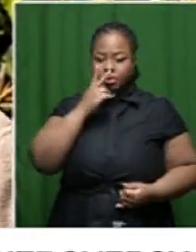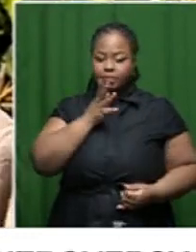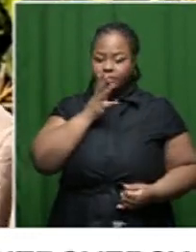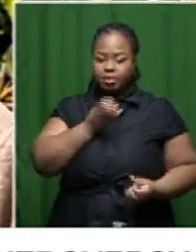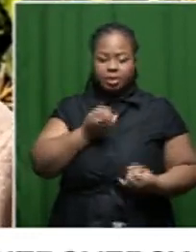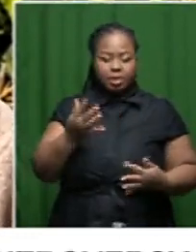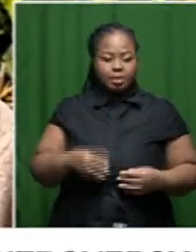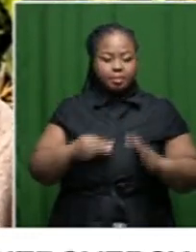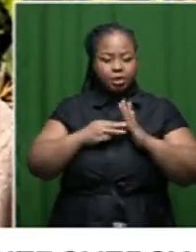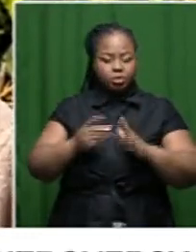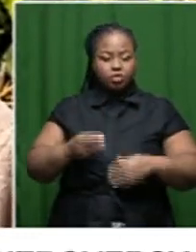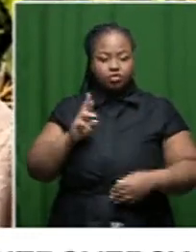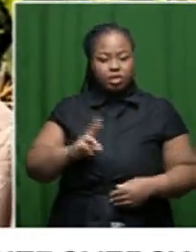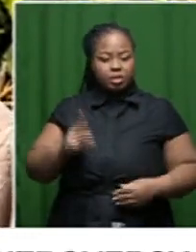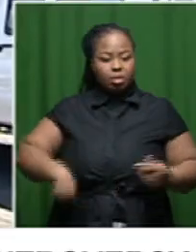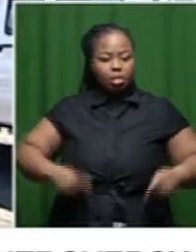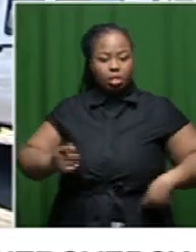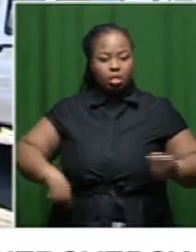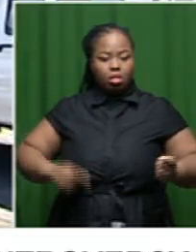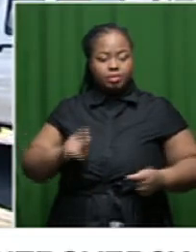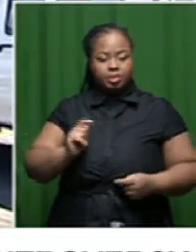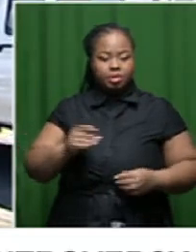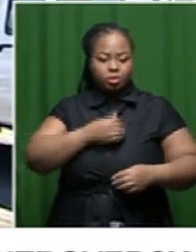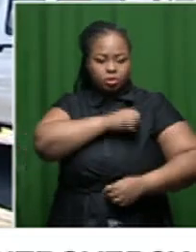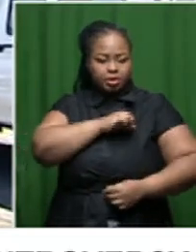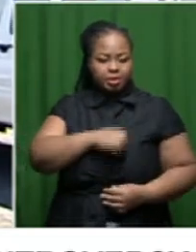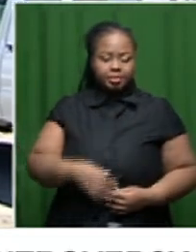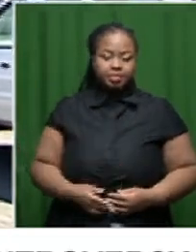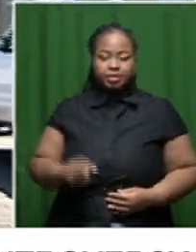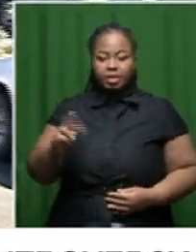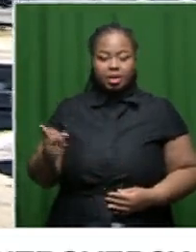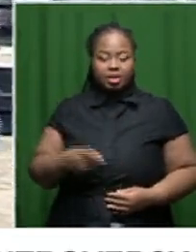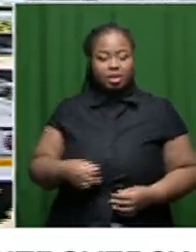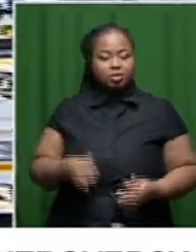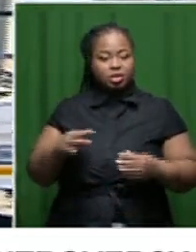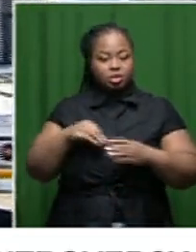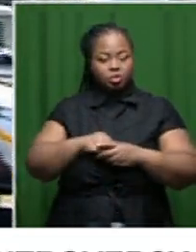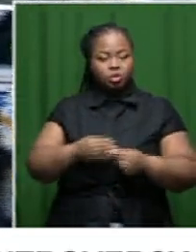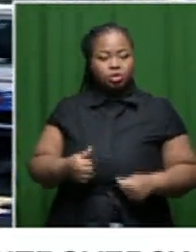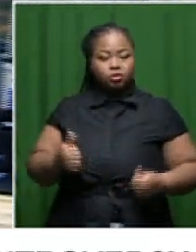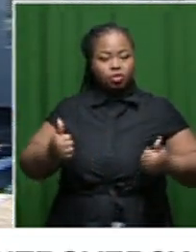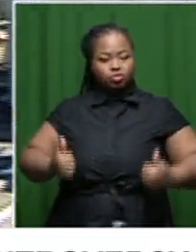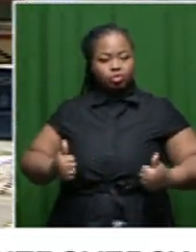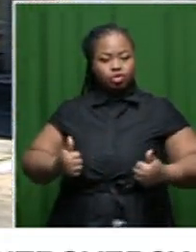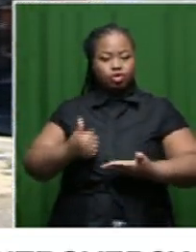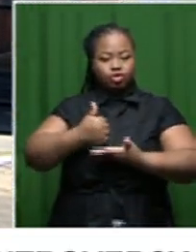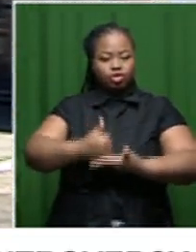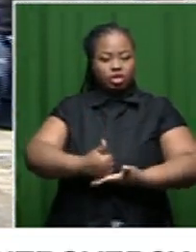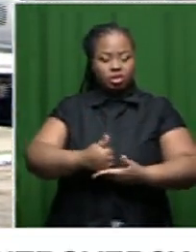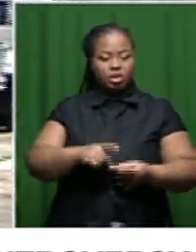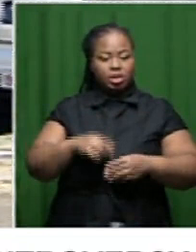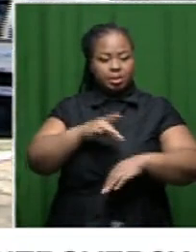hundreds of millions of rand splurged at the Tembisa Hospital. Other items include luxury armchairs and medical